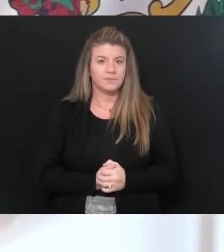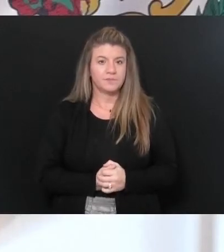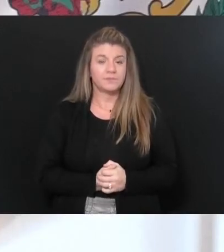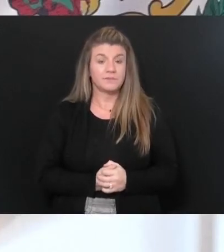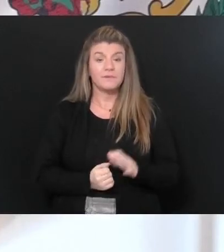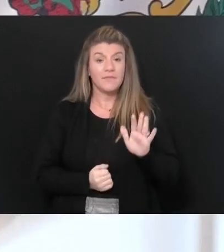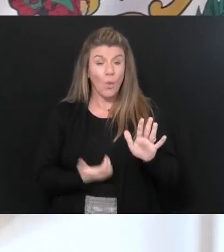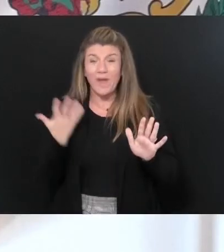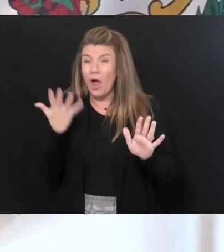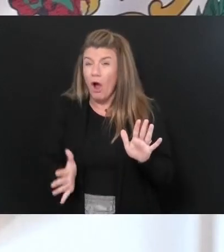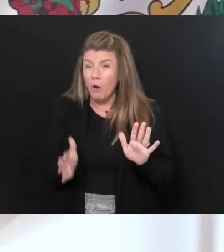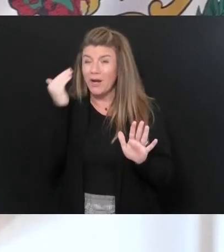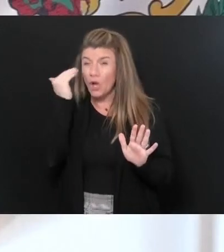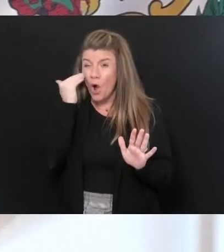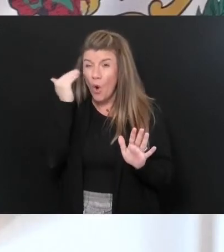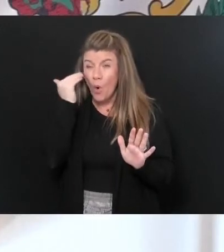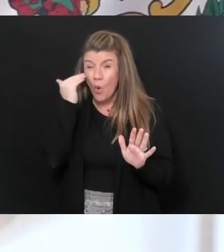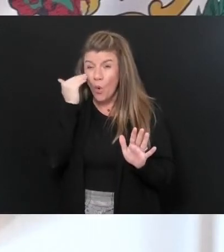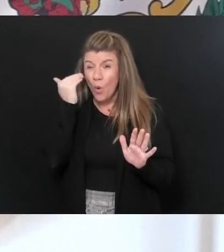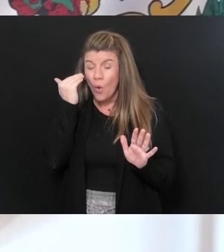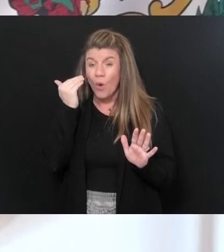We know that